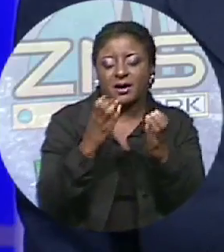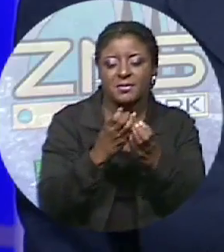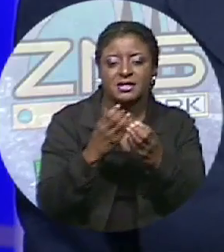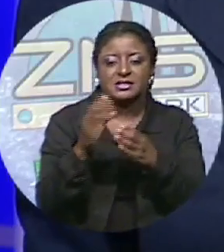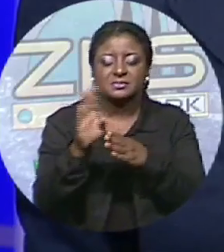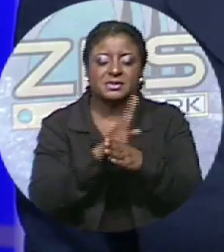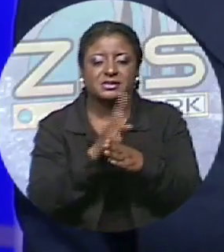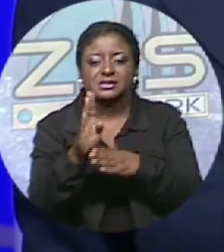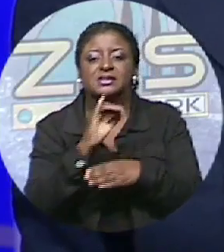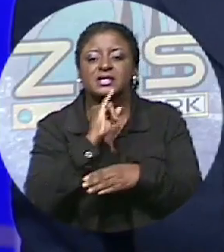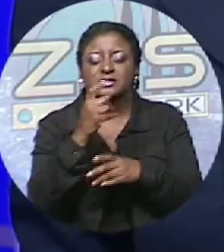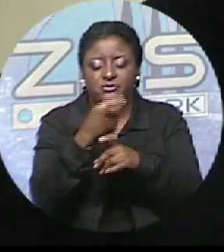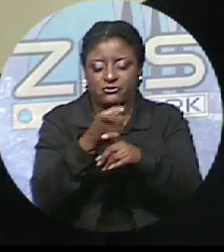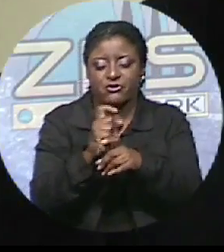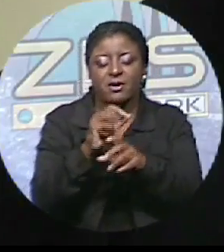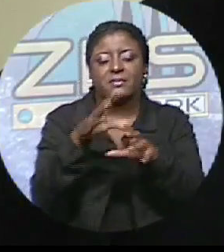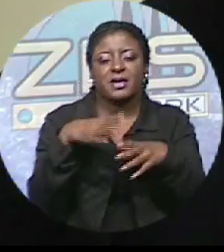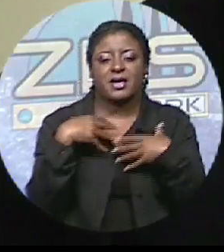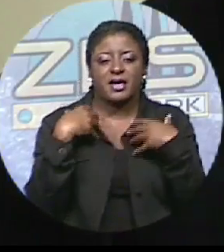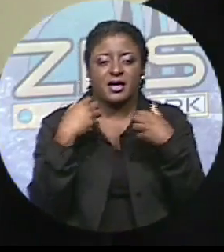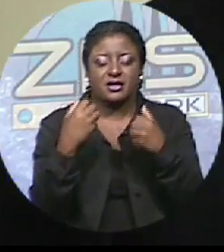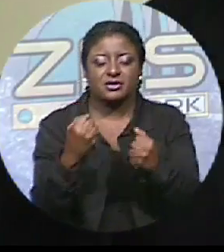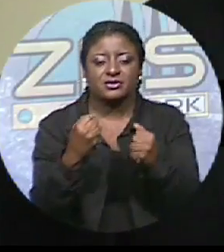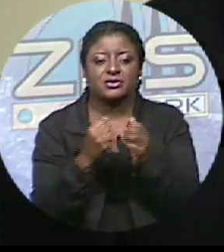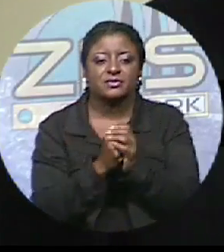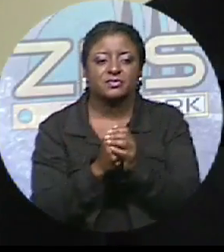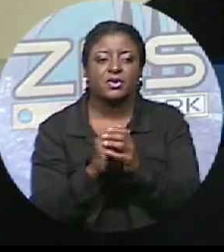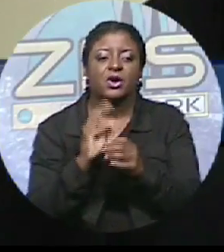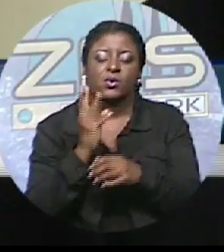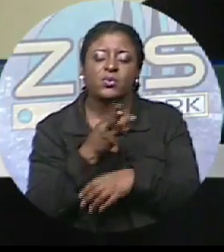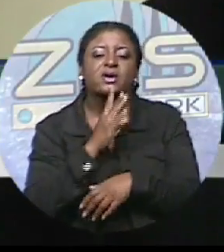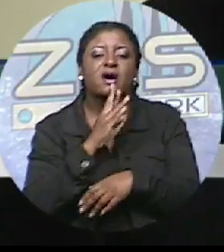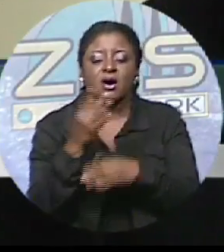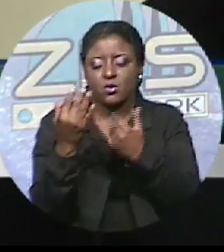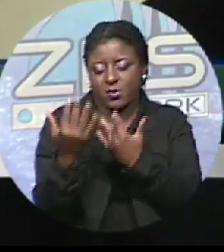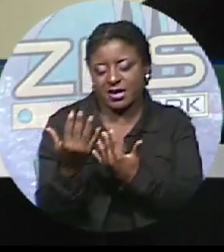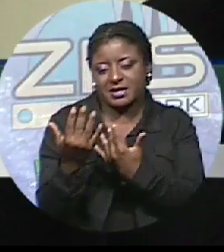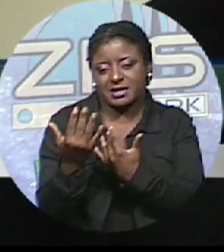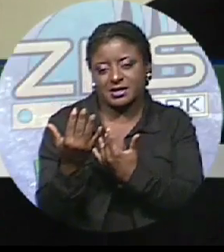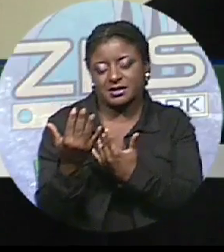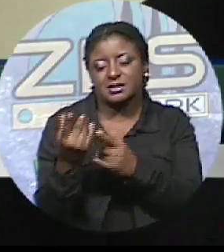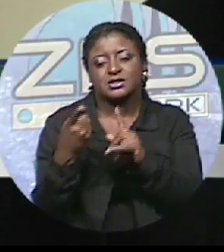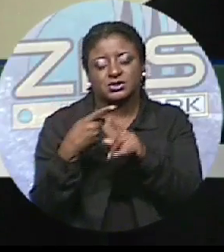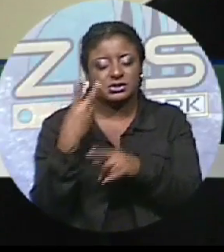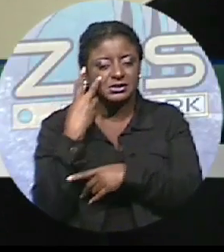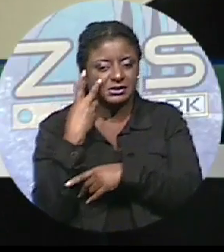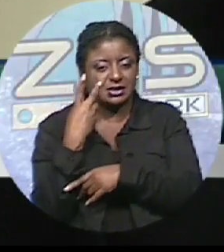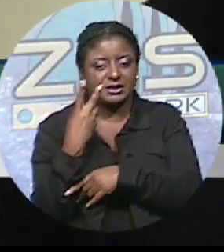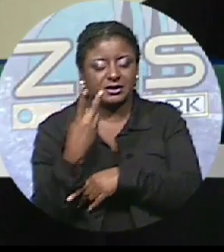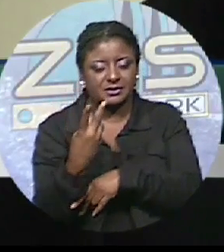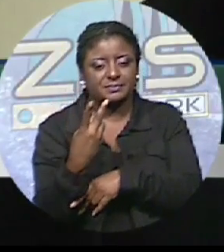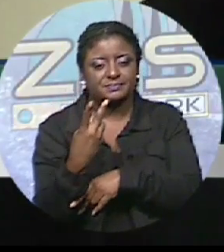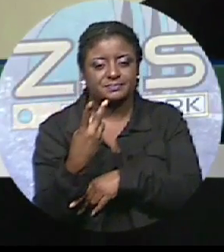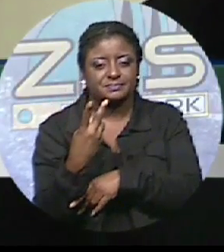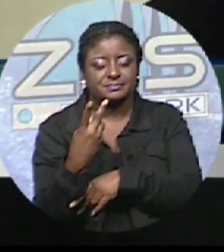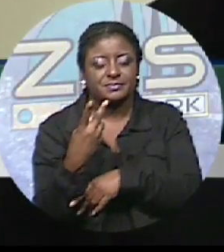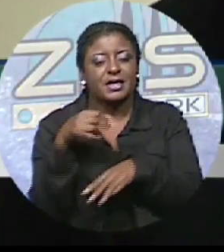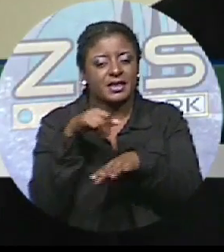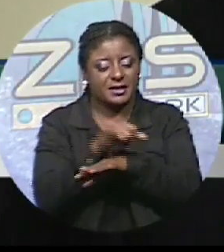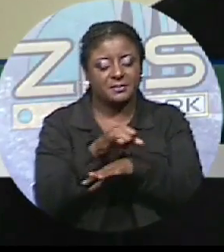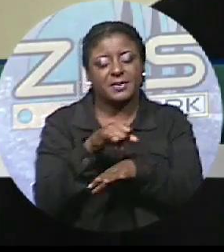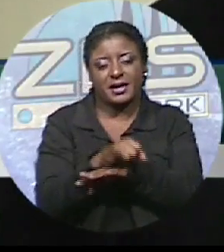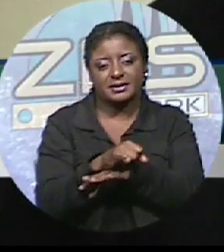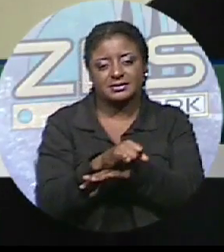of things. We really are in a wait-and-see position. We're still waiting to see the impact